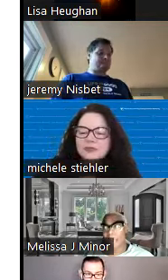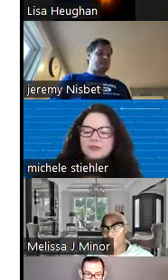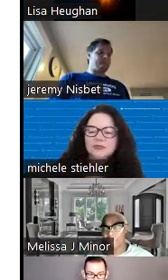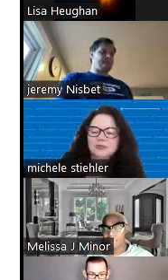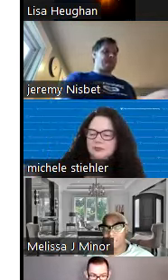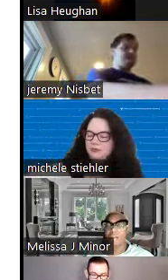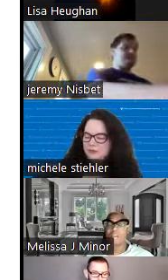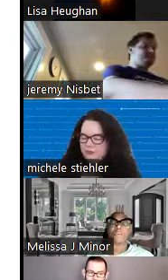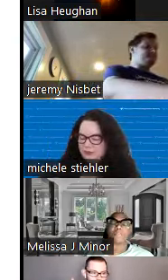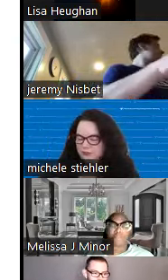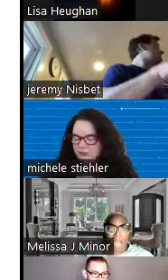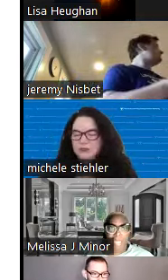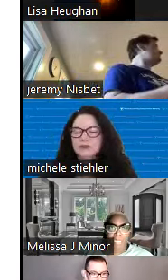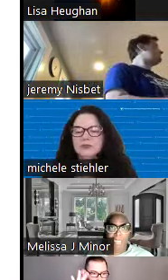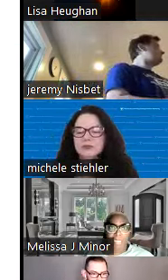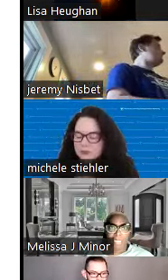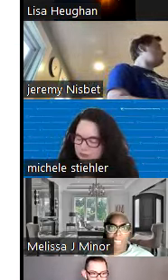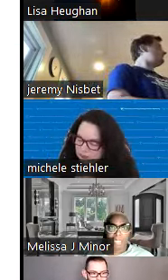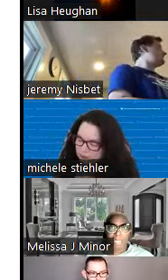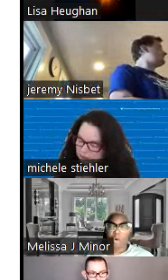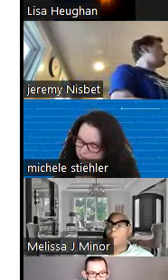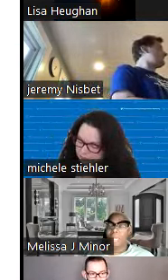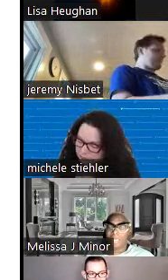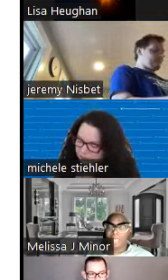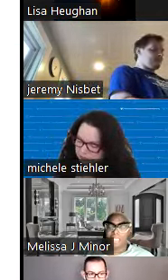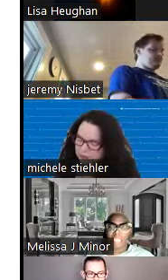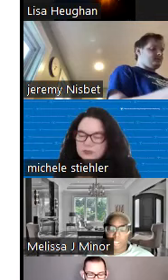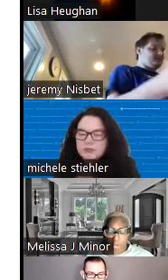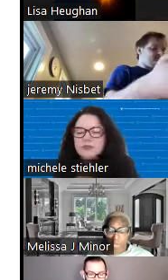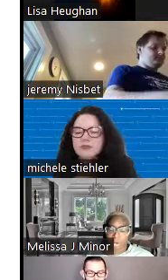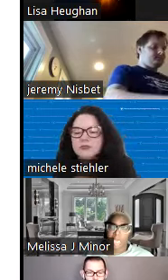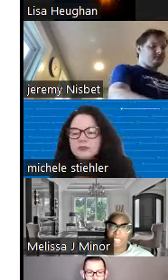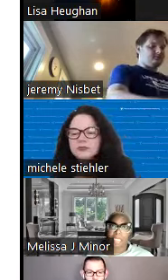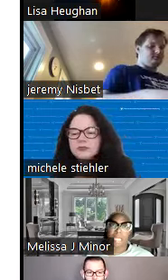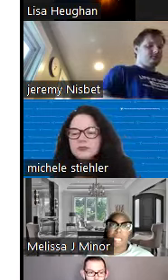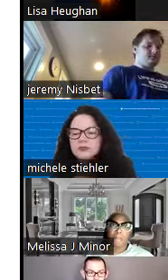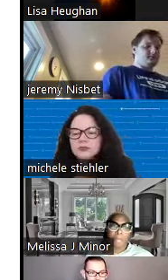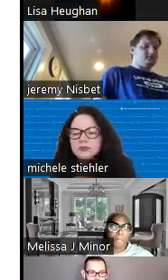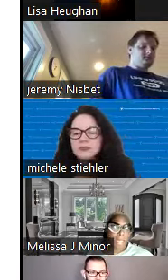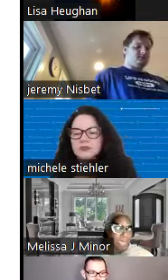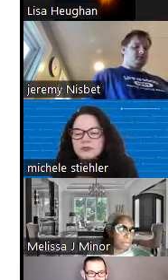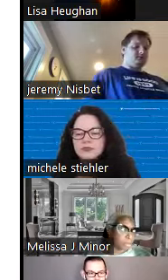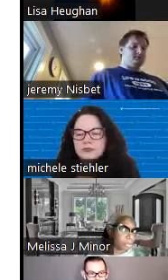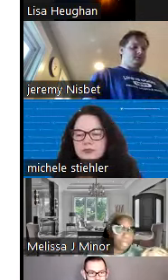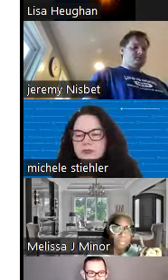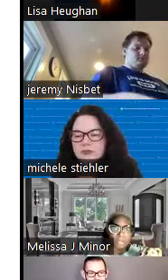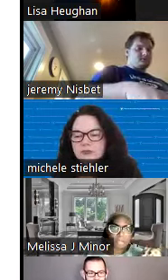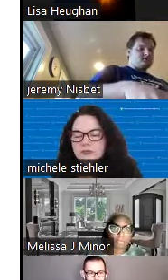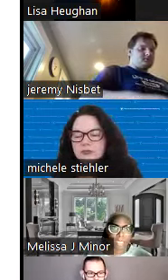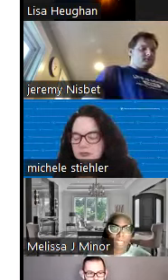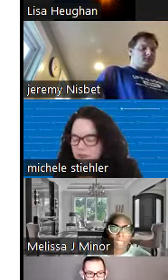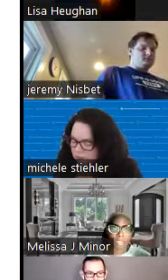picked up from the ride or make scheduled rides but my neighbor who